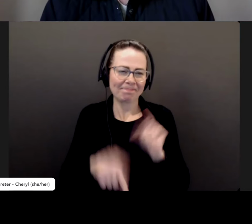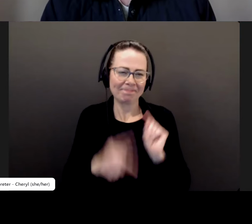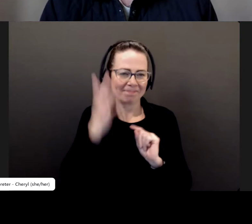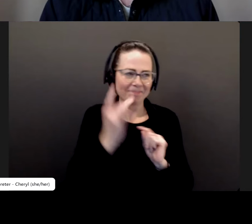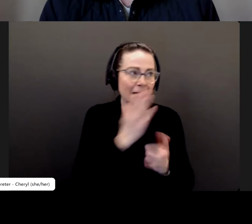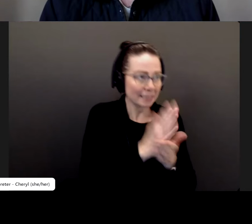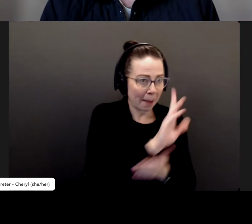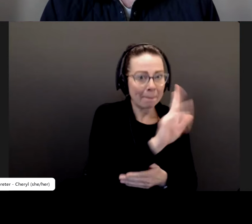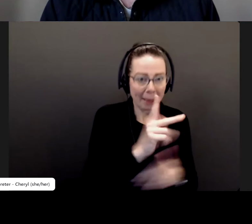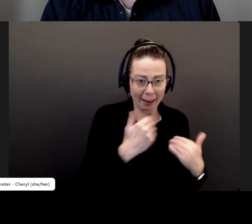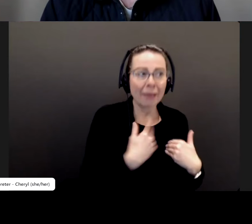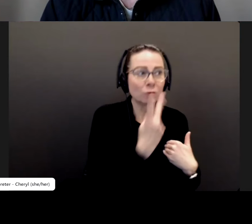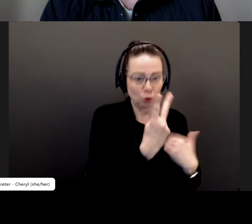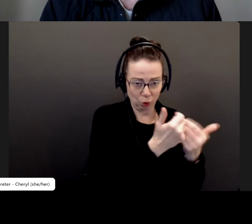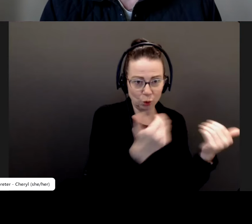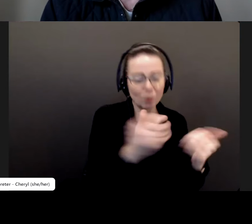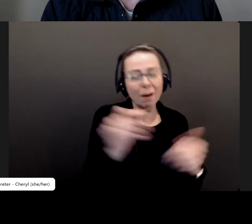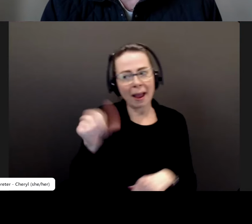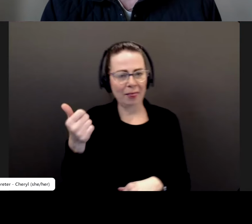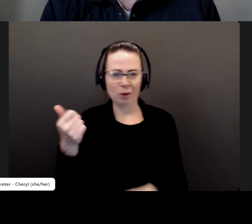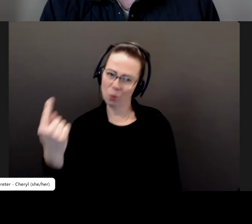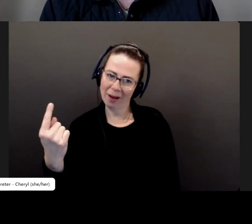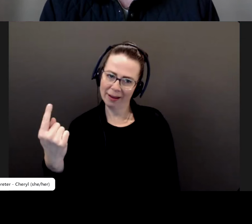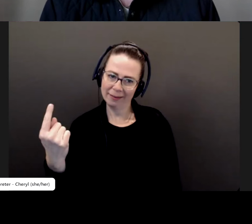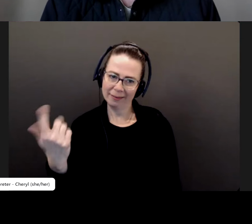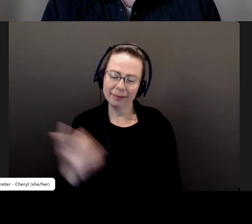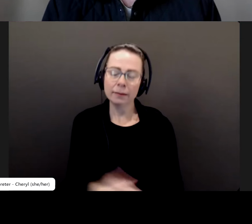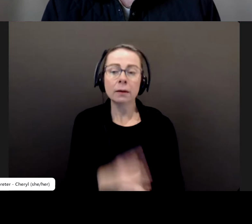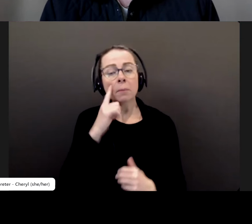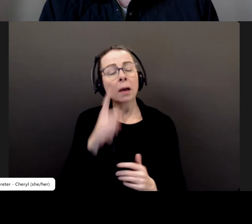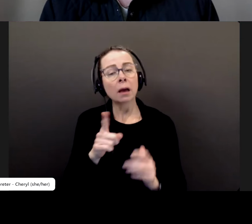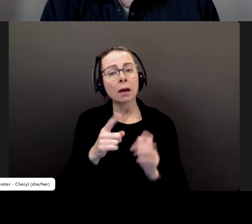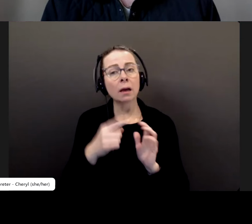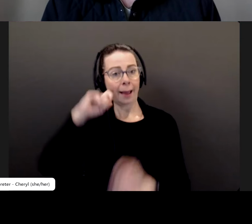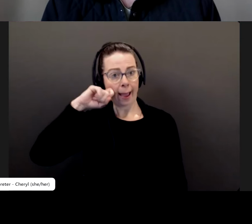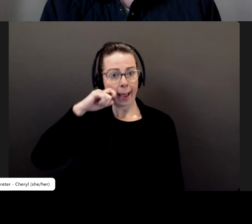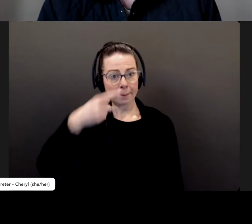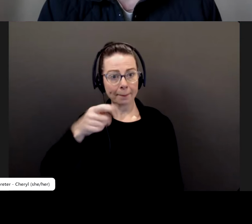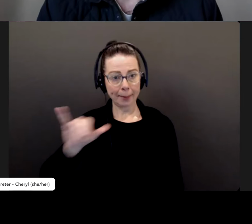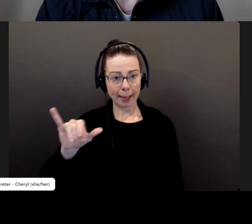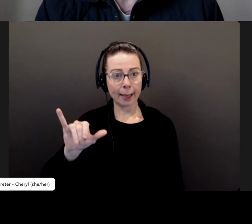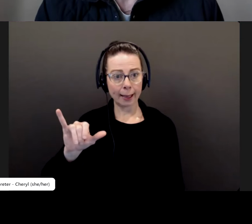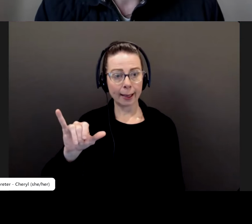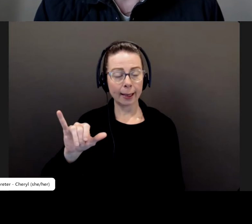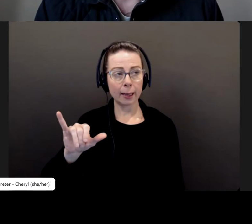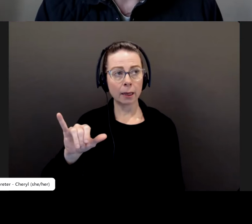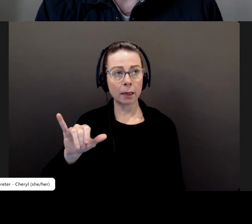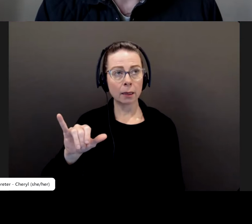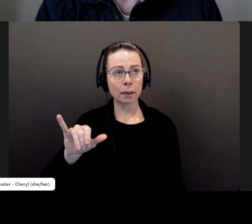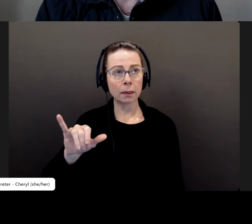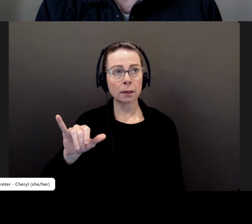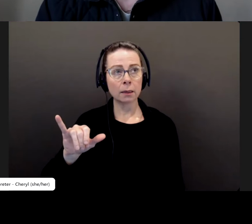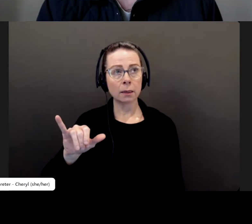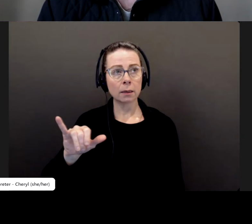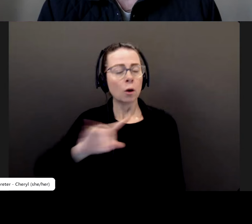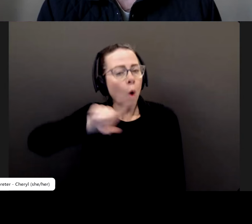But the Apple one, in terms of like Apple Pay transactions, would be sort of, well, it would be Apple Pay